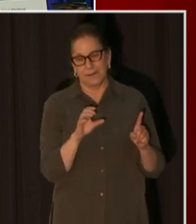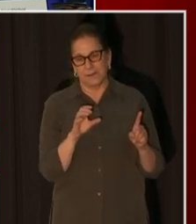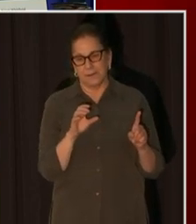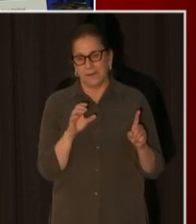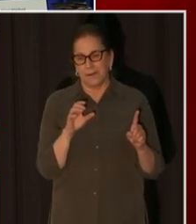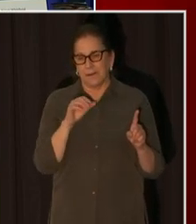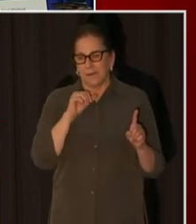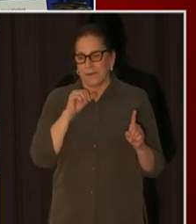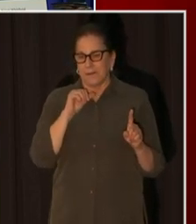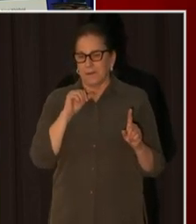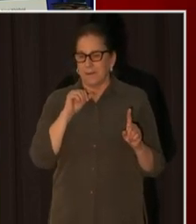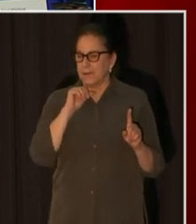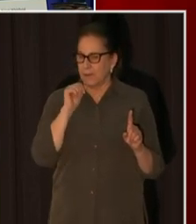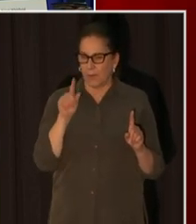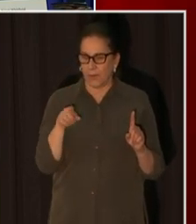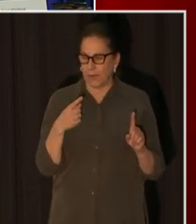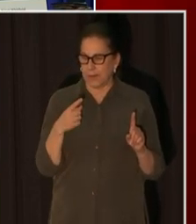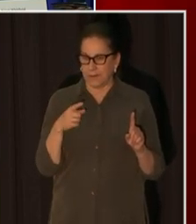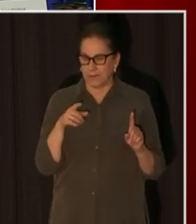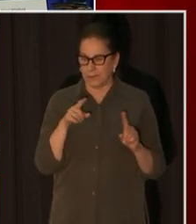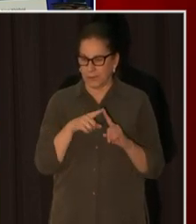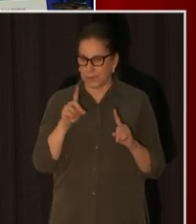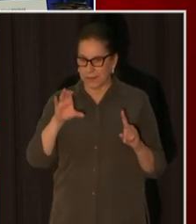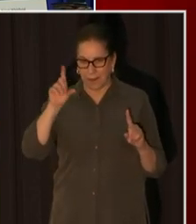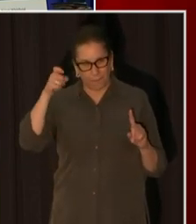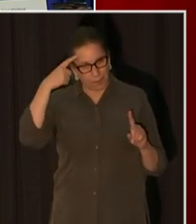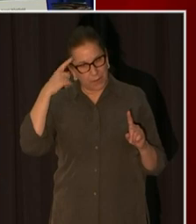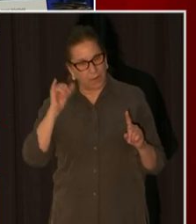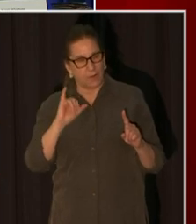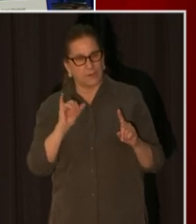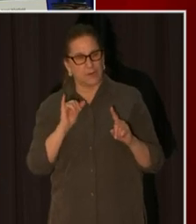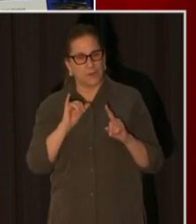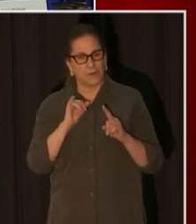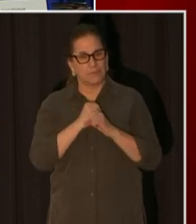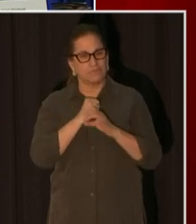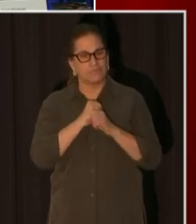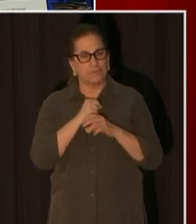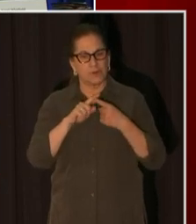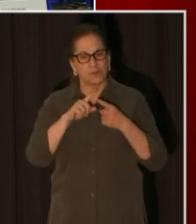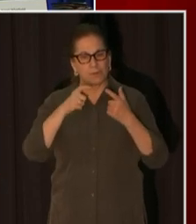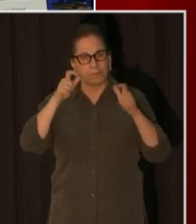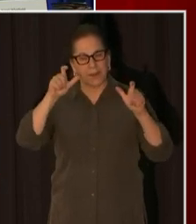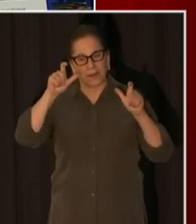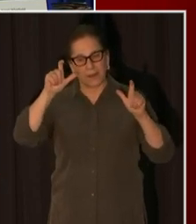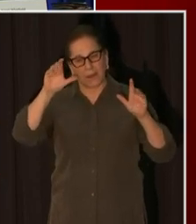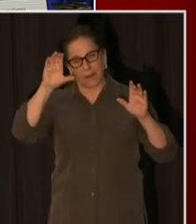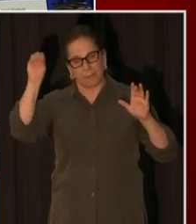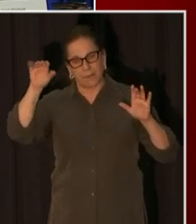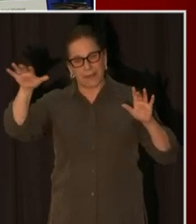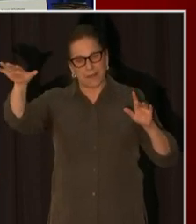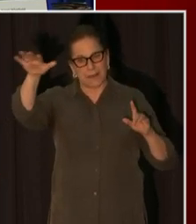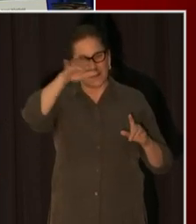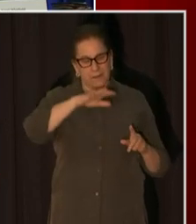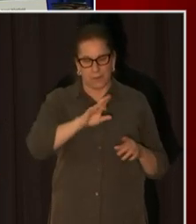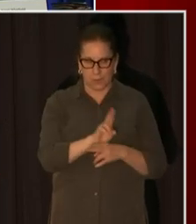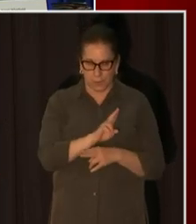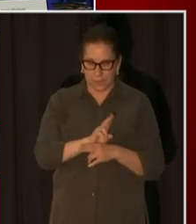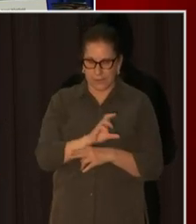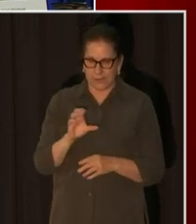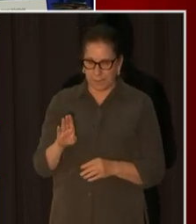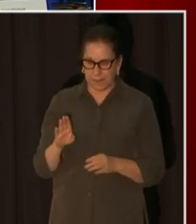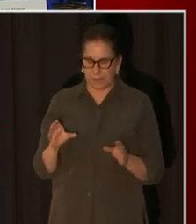the businesses are suffering, and the sad fact is that the need outpaces the resources right now, and we are